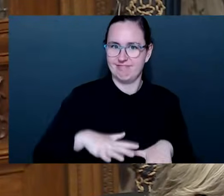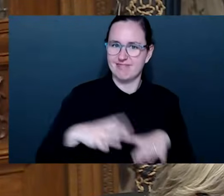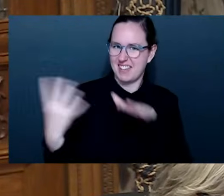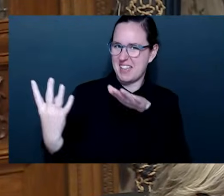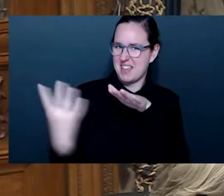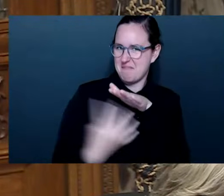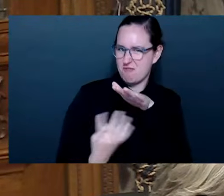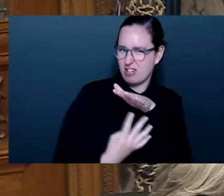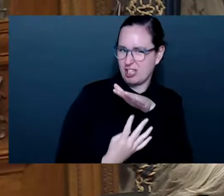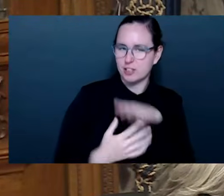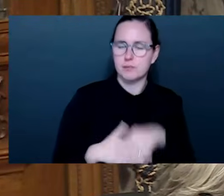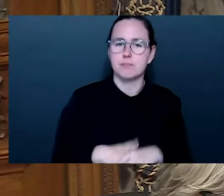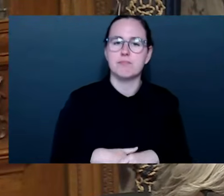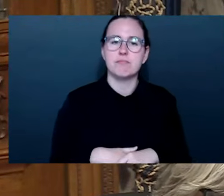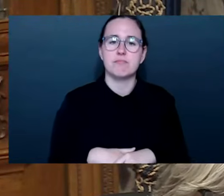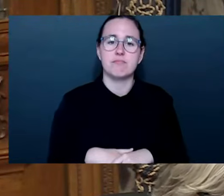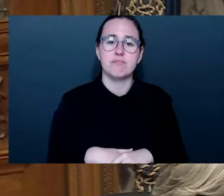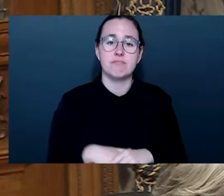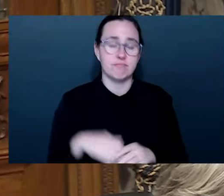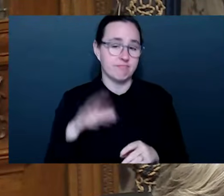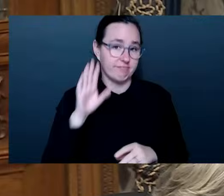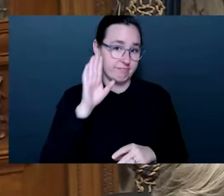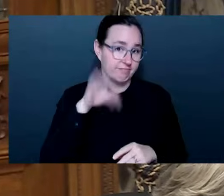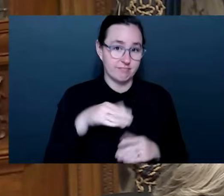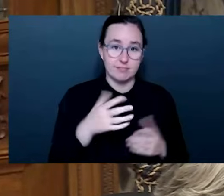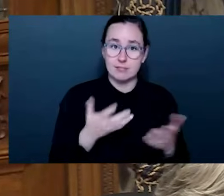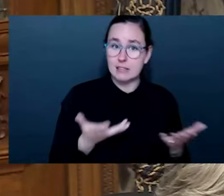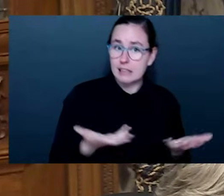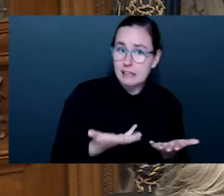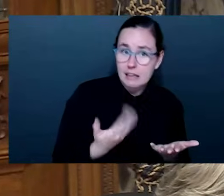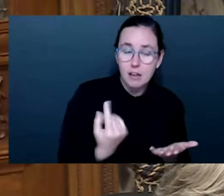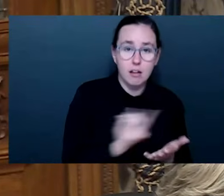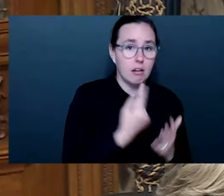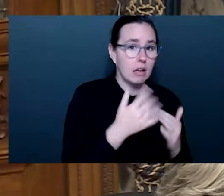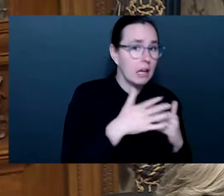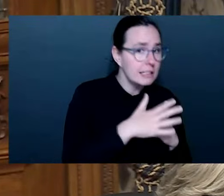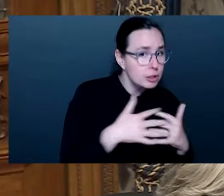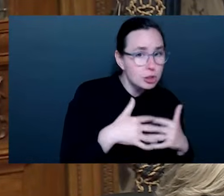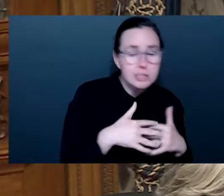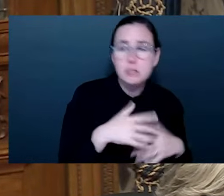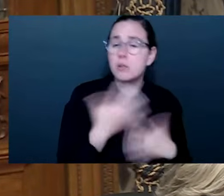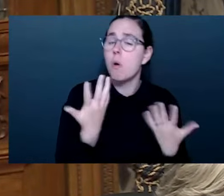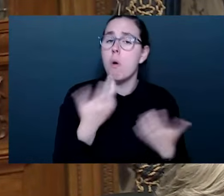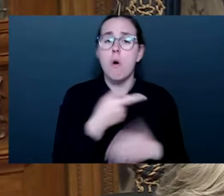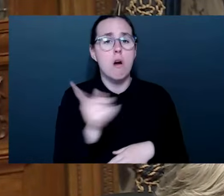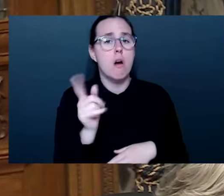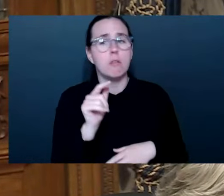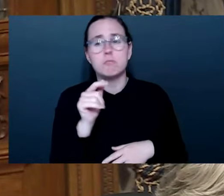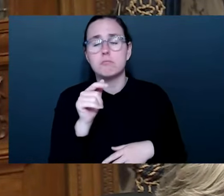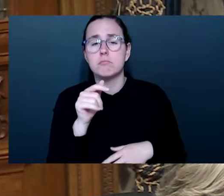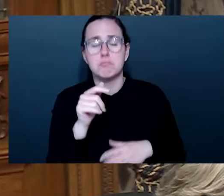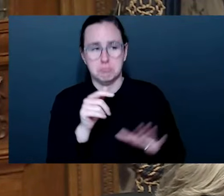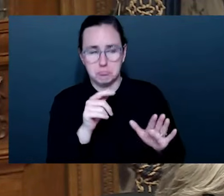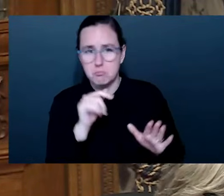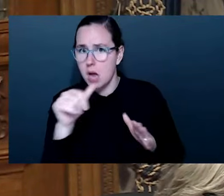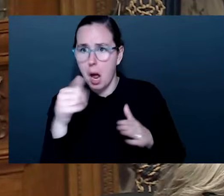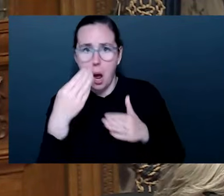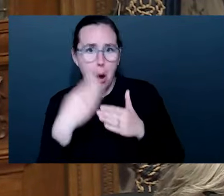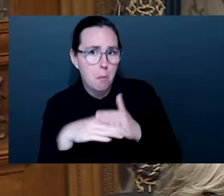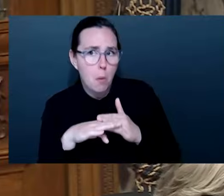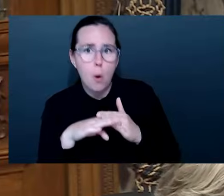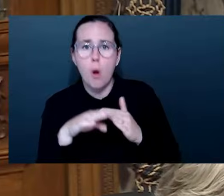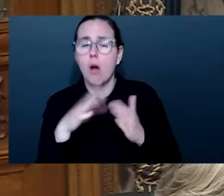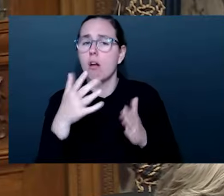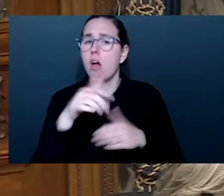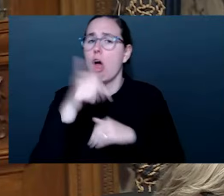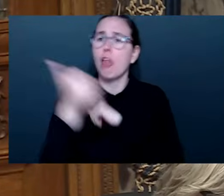immigrant or child of immigrants. Some of our families have been here longer than others, but for almost all of us, our standing in